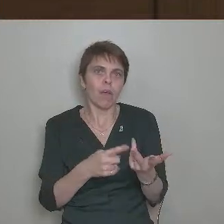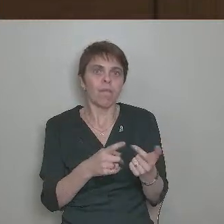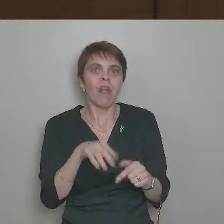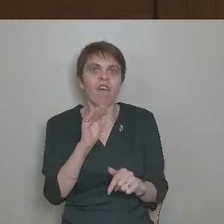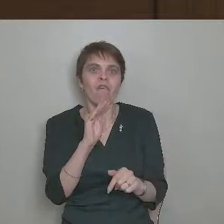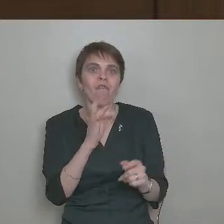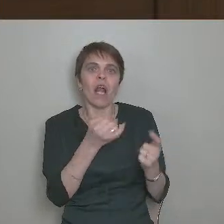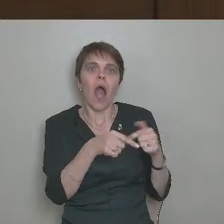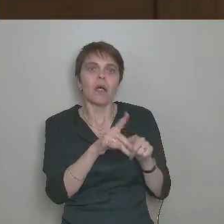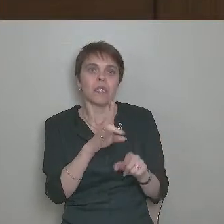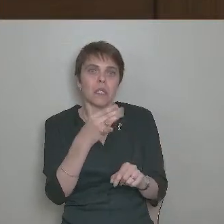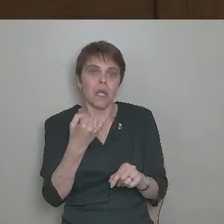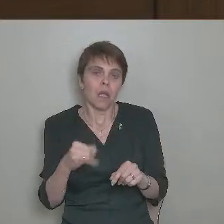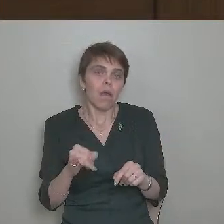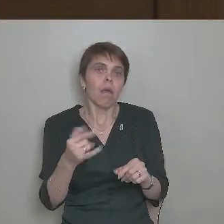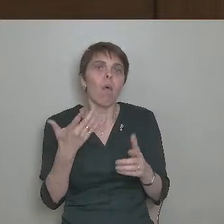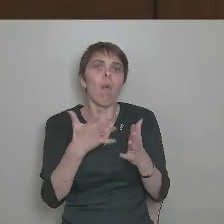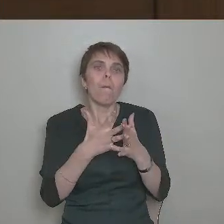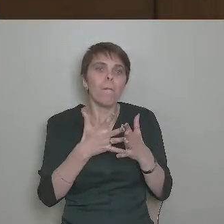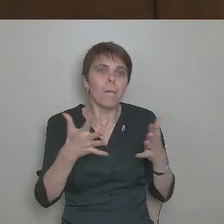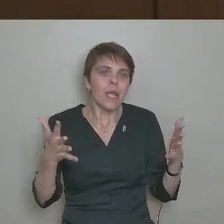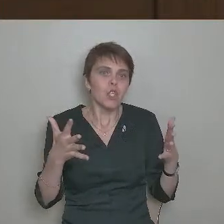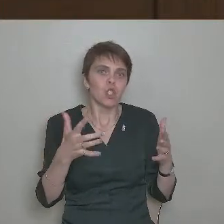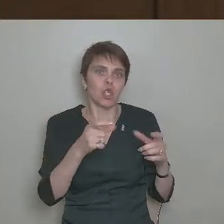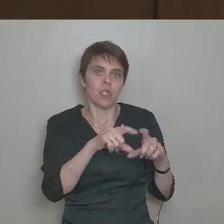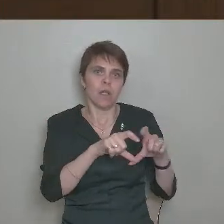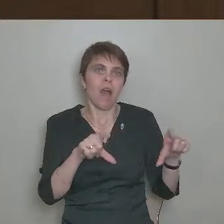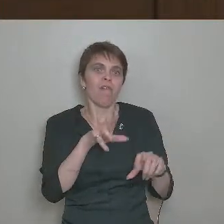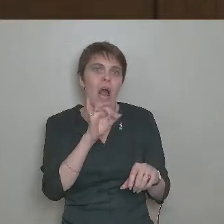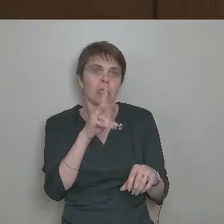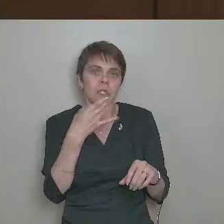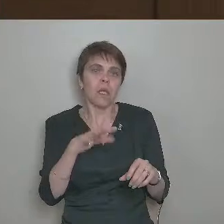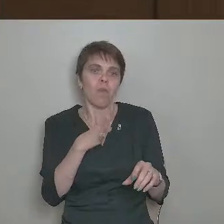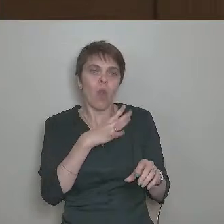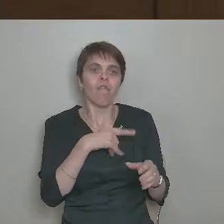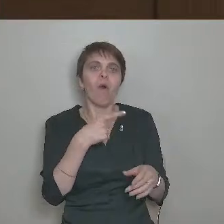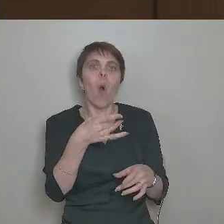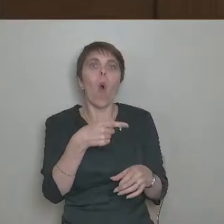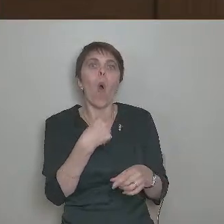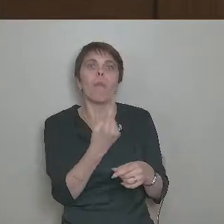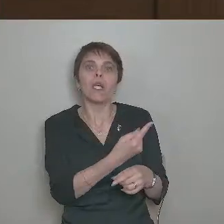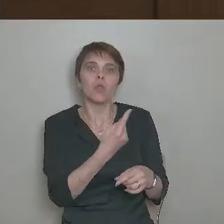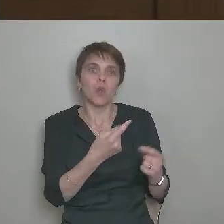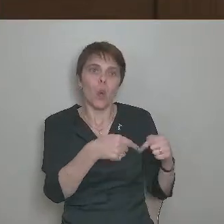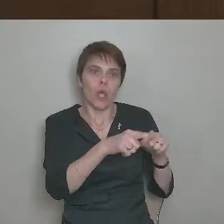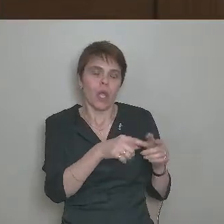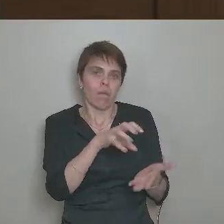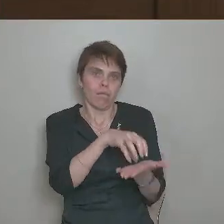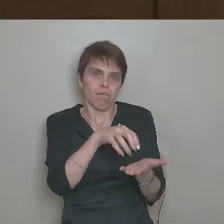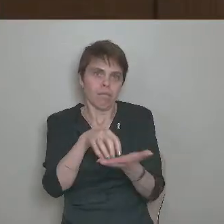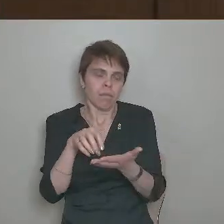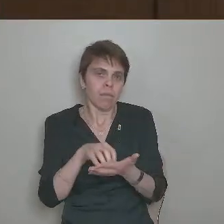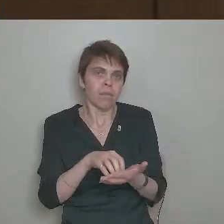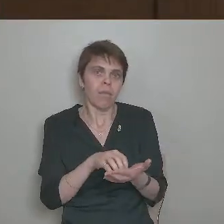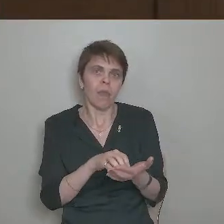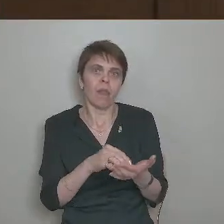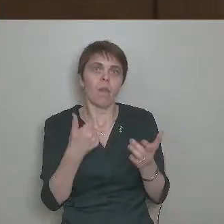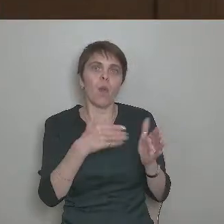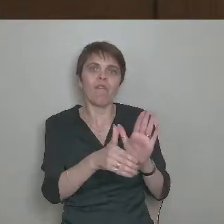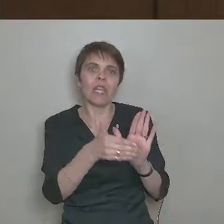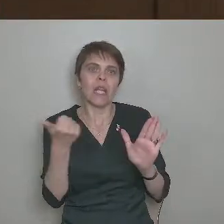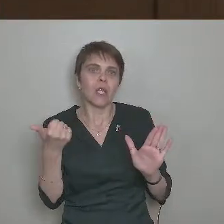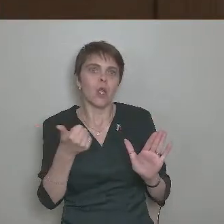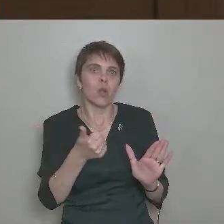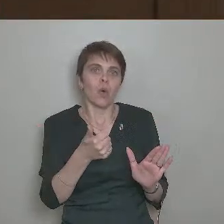of factions were recalled. Basically, when it comes to the city council, half